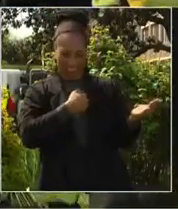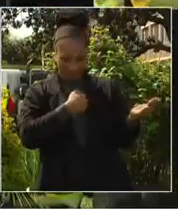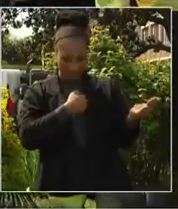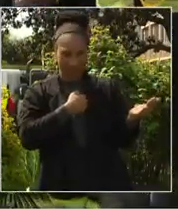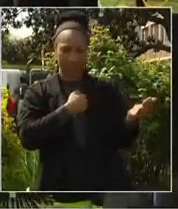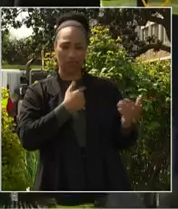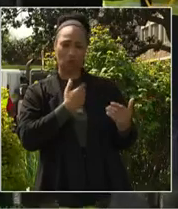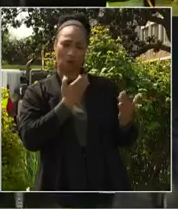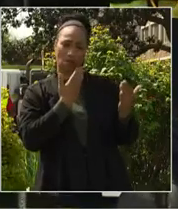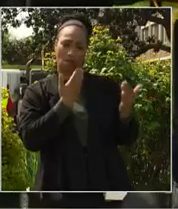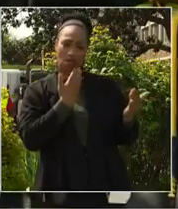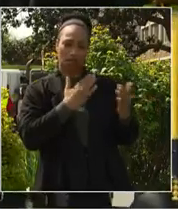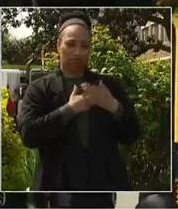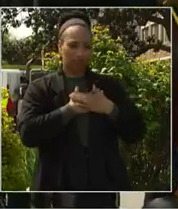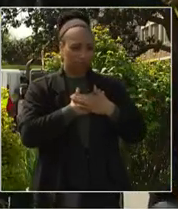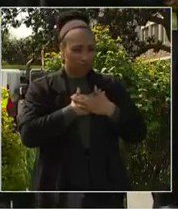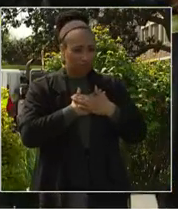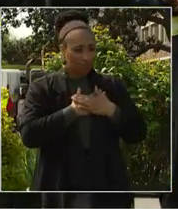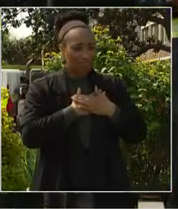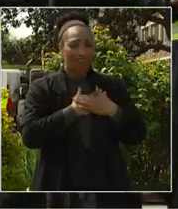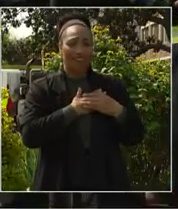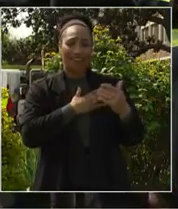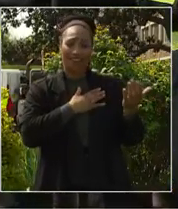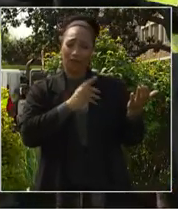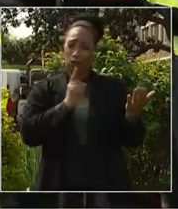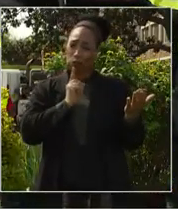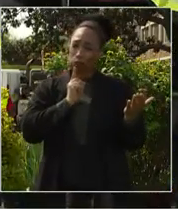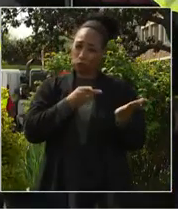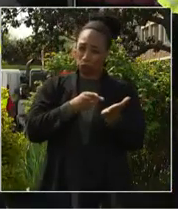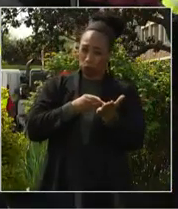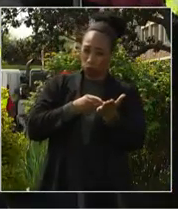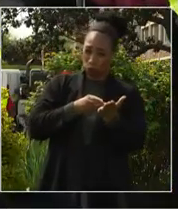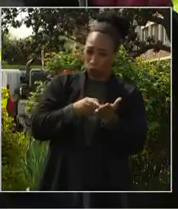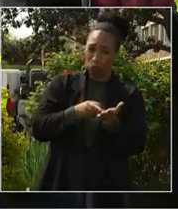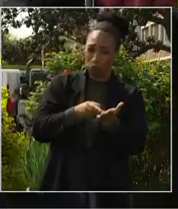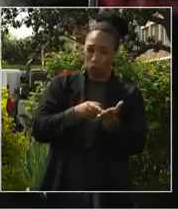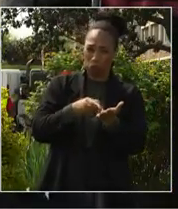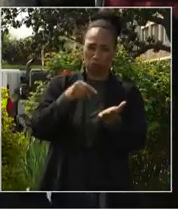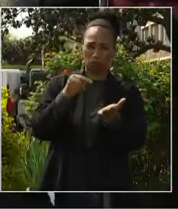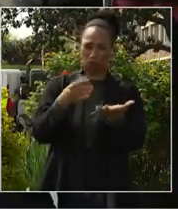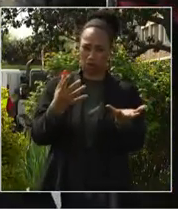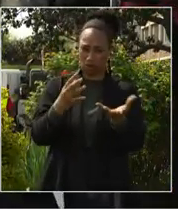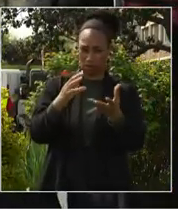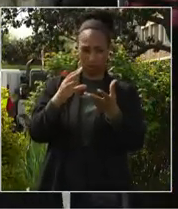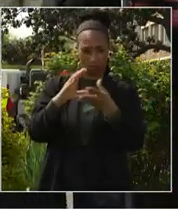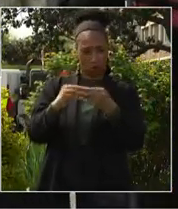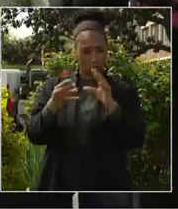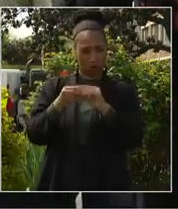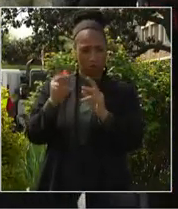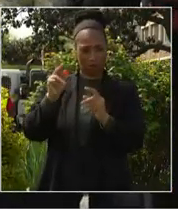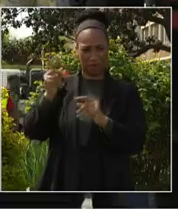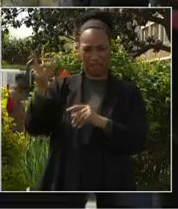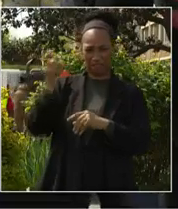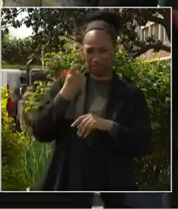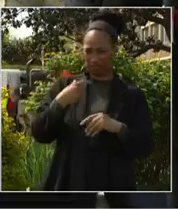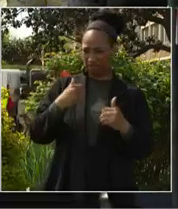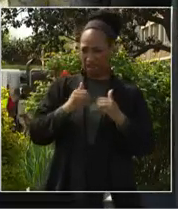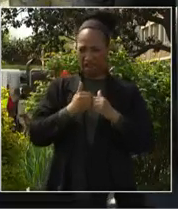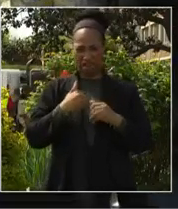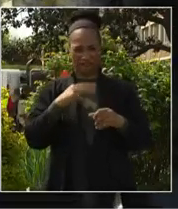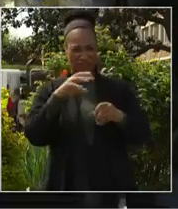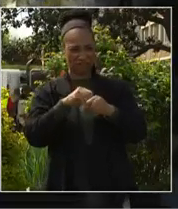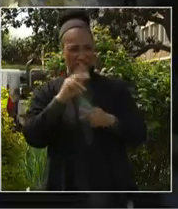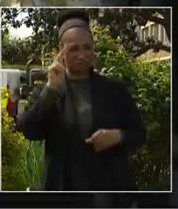And this is a true story. Sometimes people ask me, how'd you get involved in politics? And I tell them it was